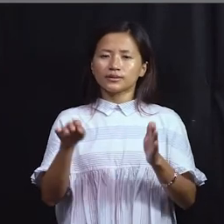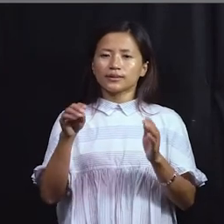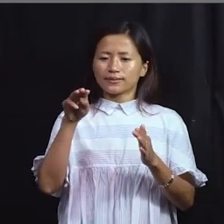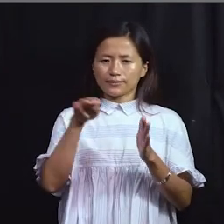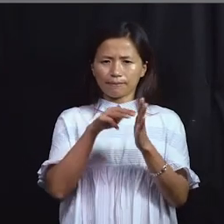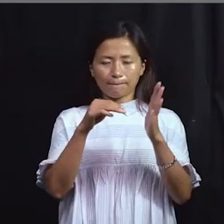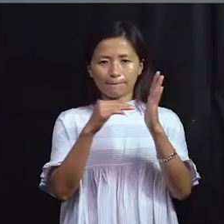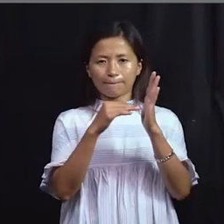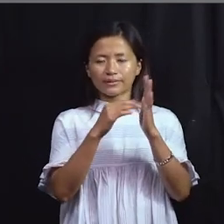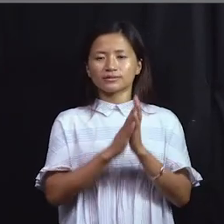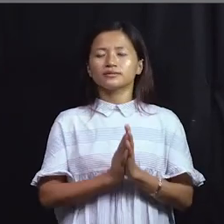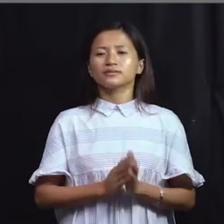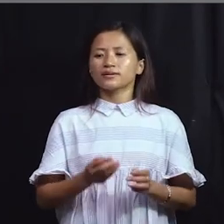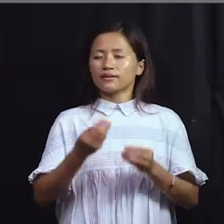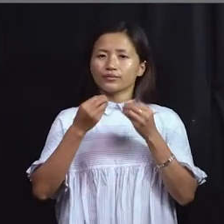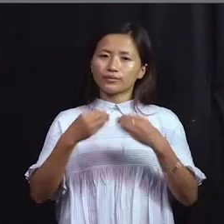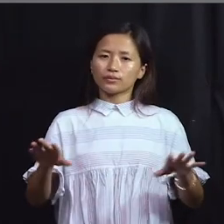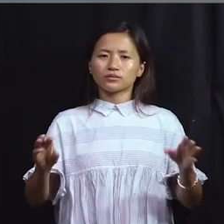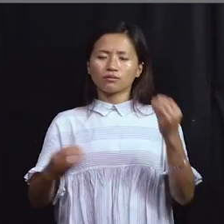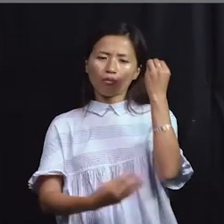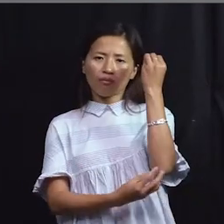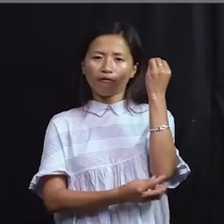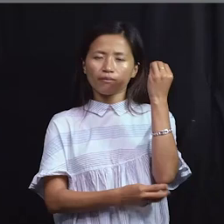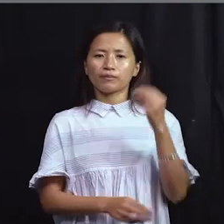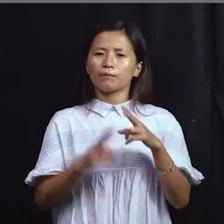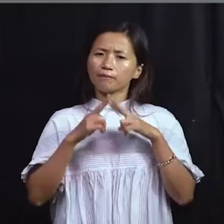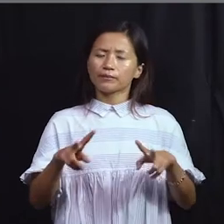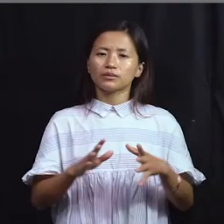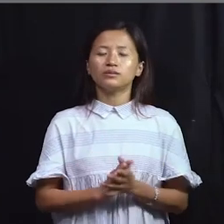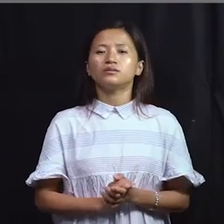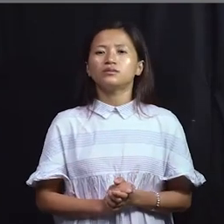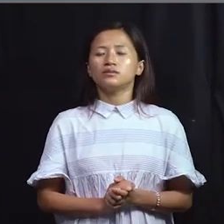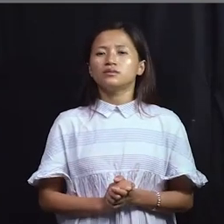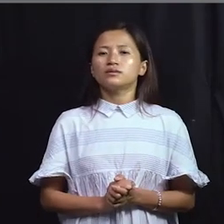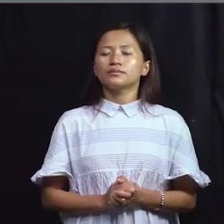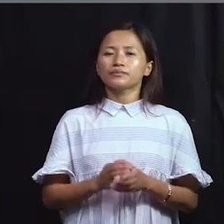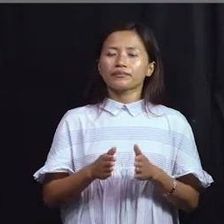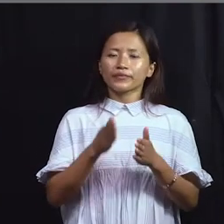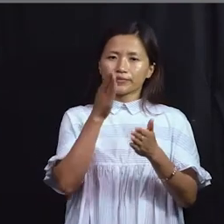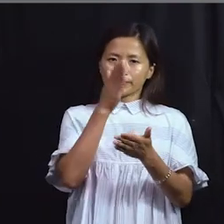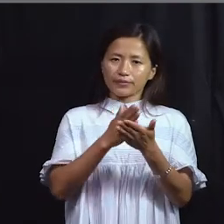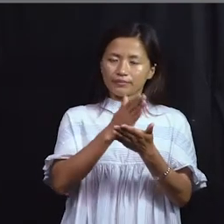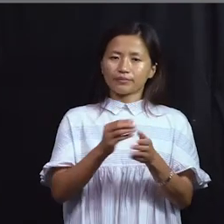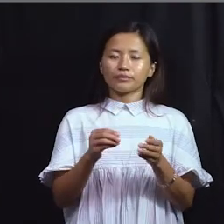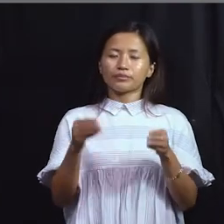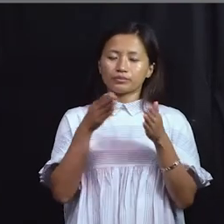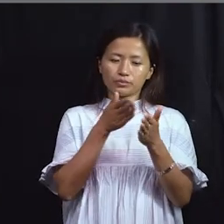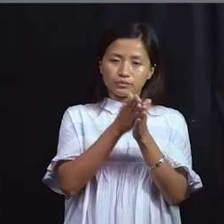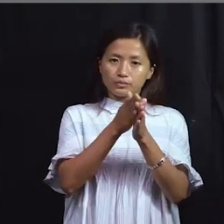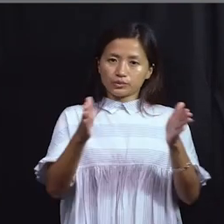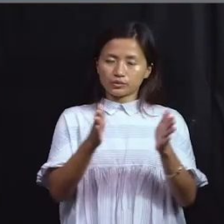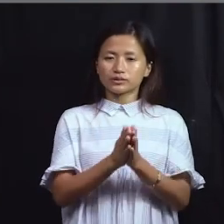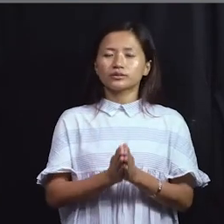earning people and the rest very poor. So in order to bridge the gap between the rich and the poor, what should the government